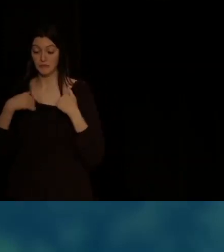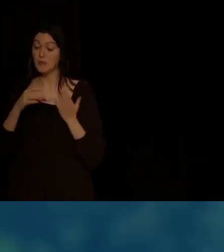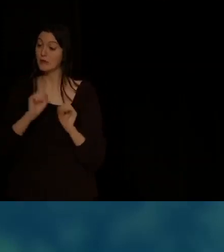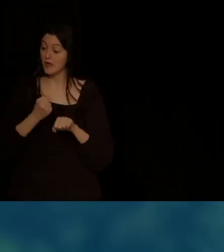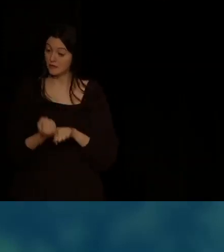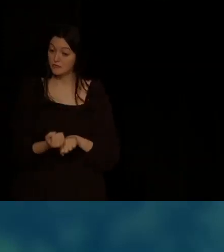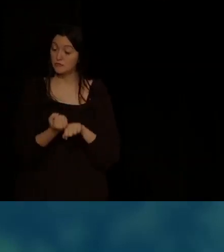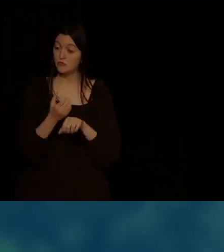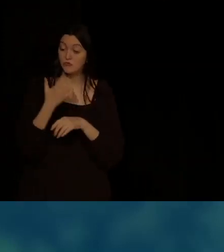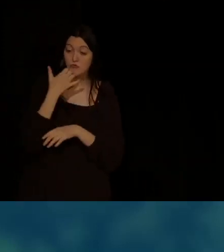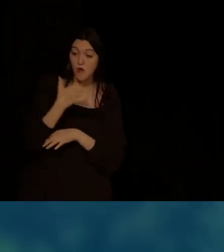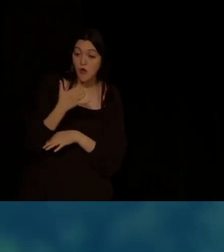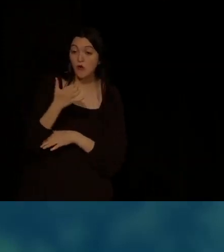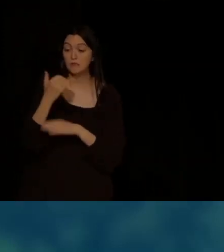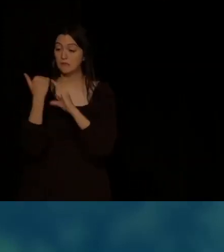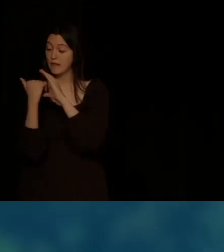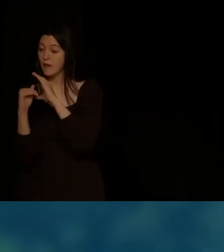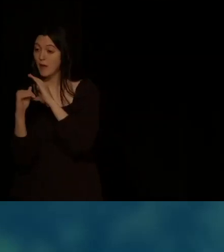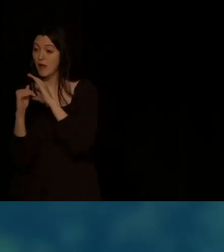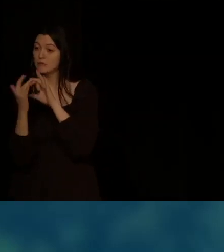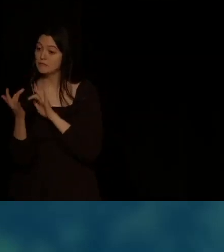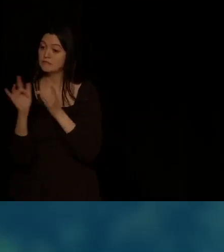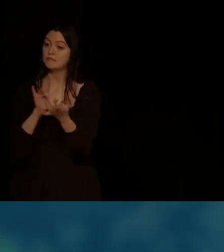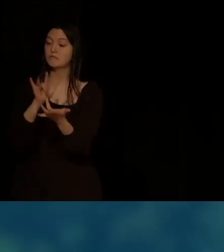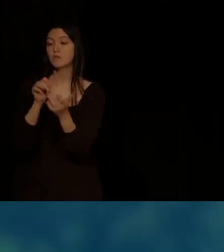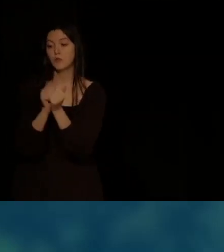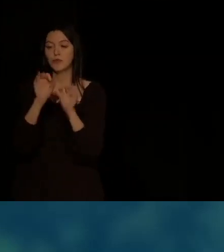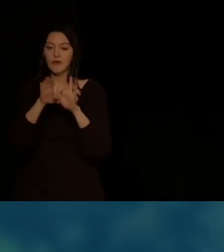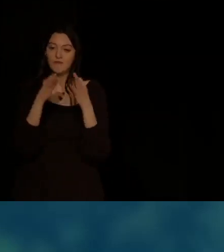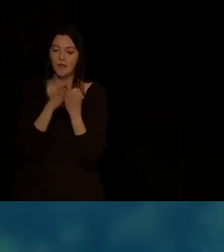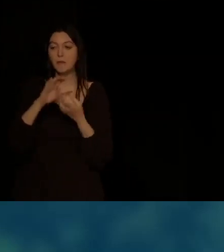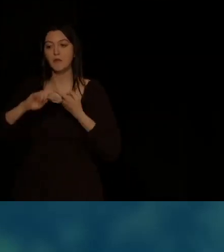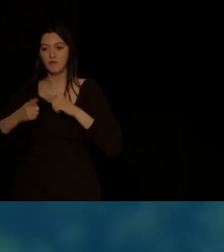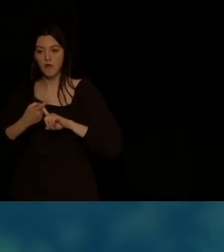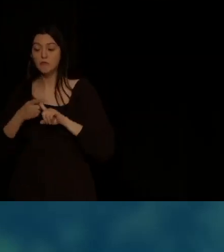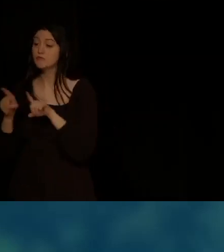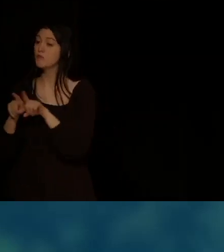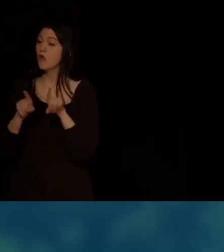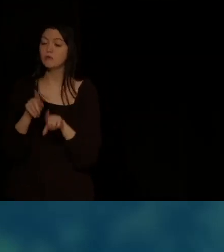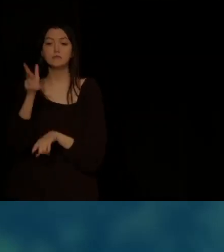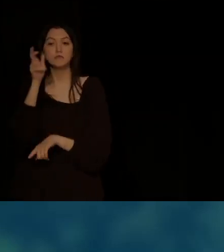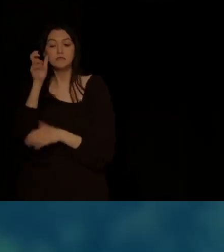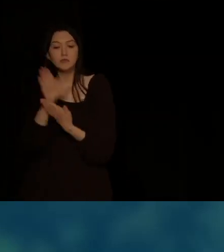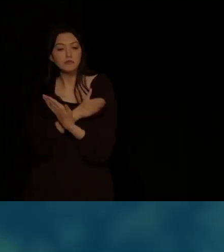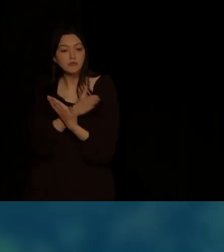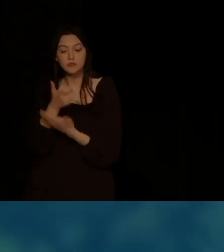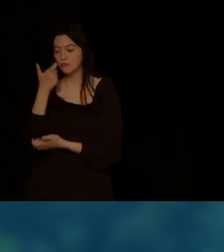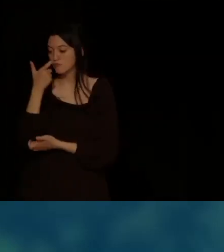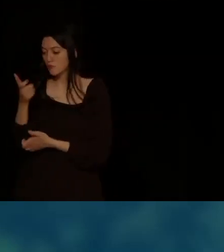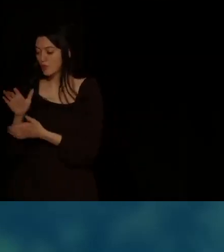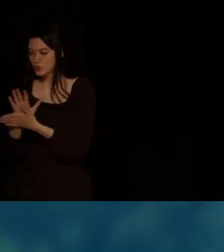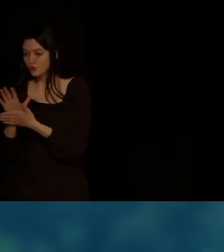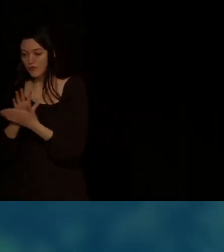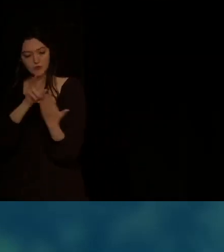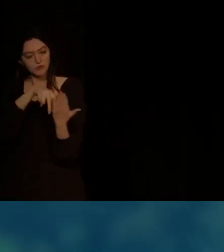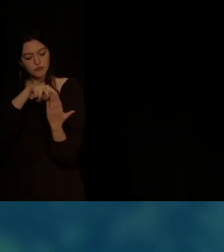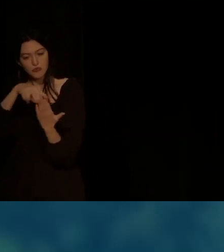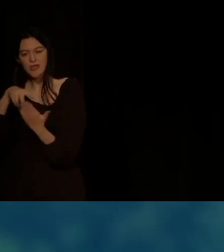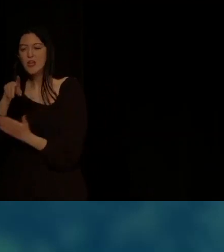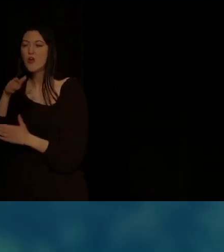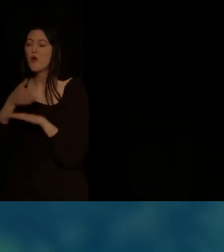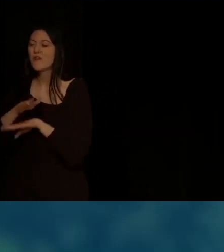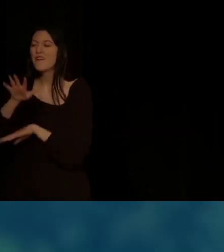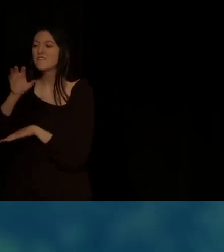calls and send emails to keep in touch with their loved ones. They can also listen to music and watch movies and read one of the